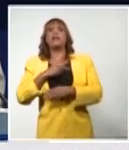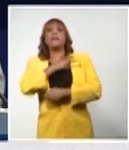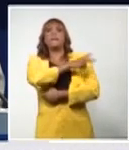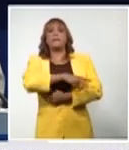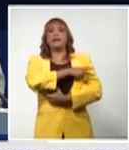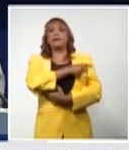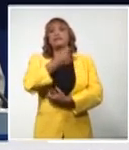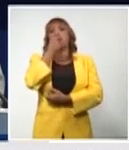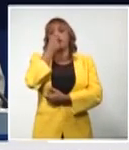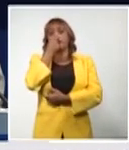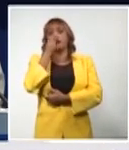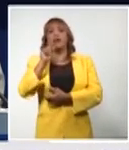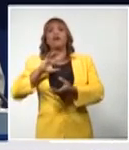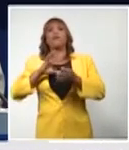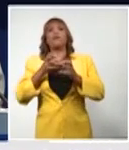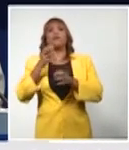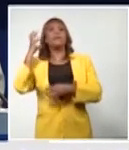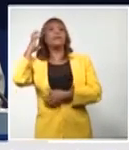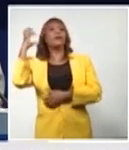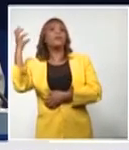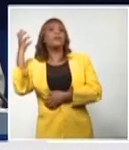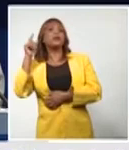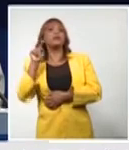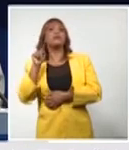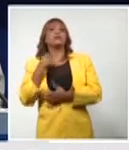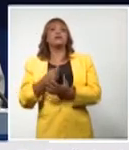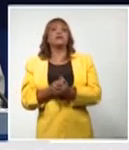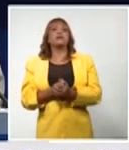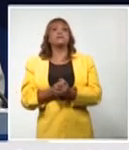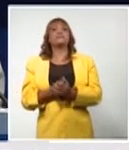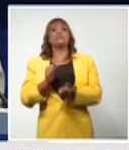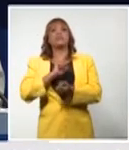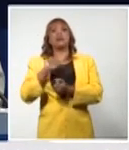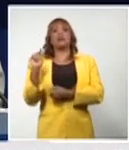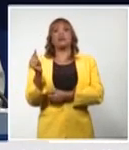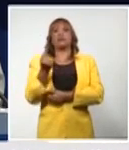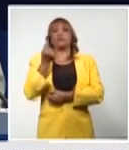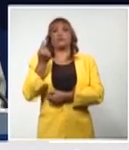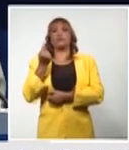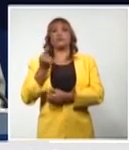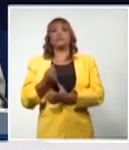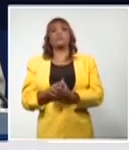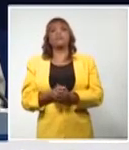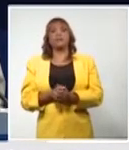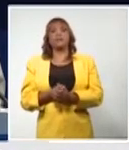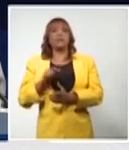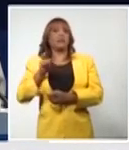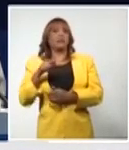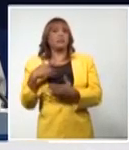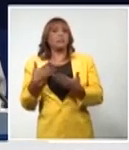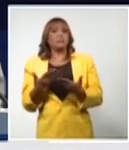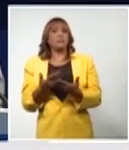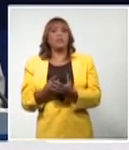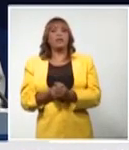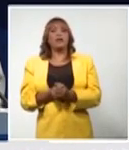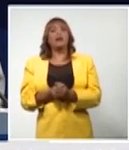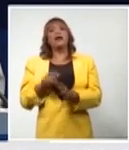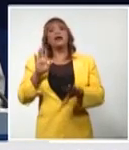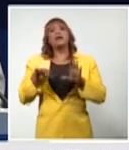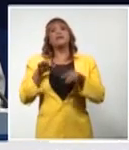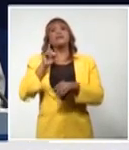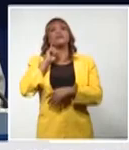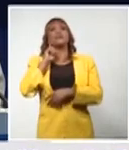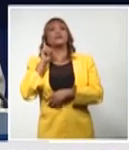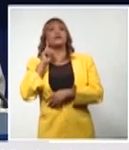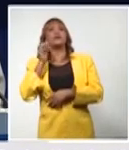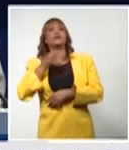Africa, between South Africa and Mozambique, and is ruled by an absolute